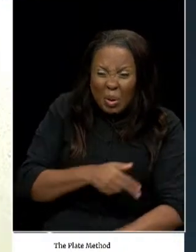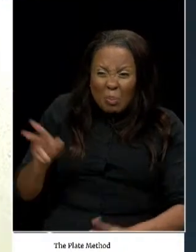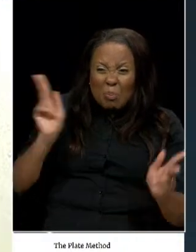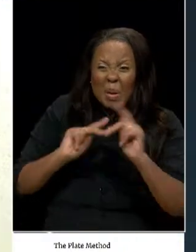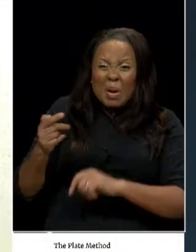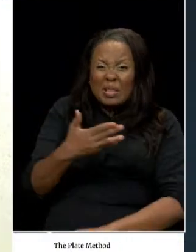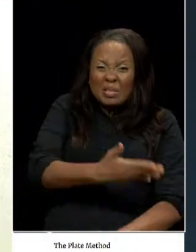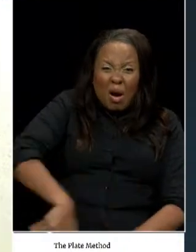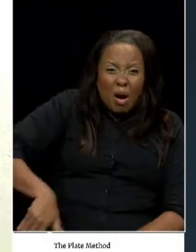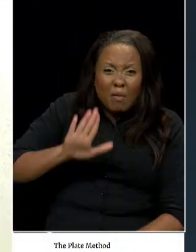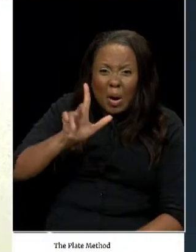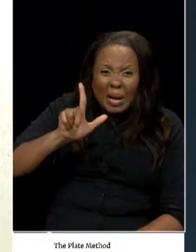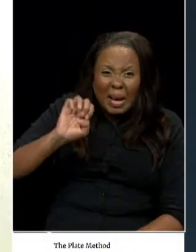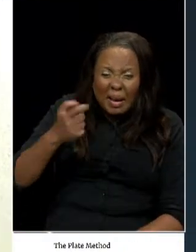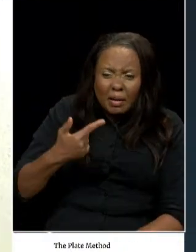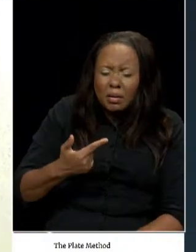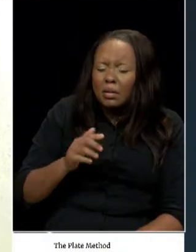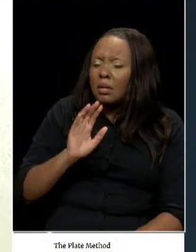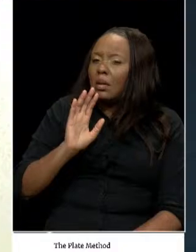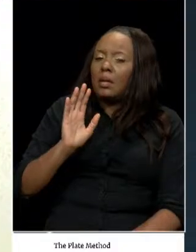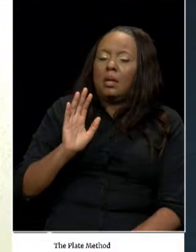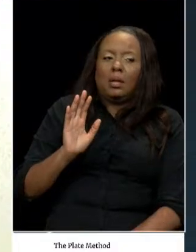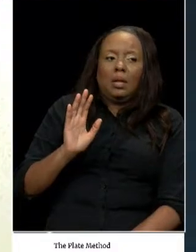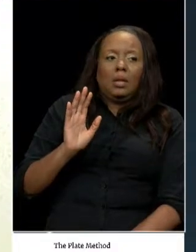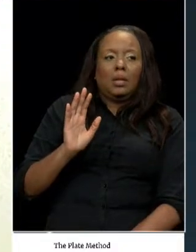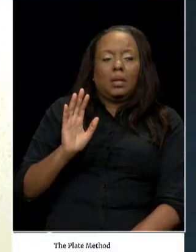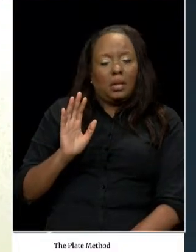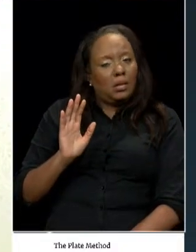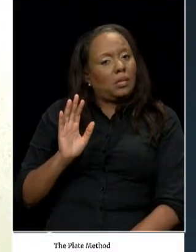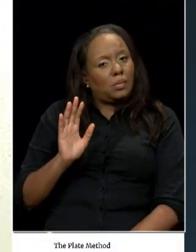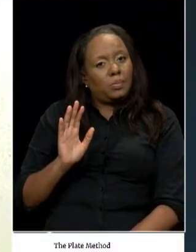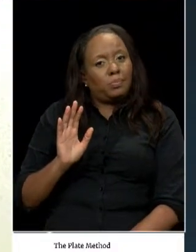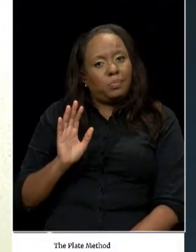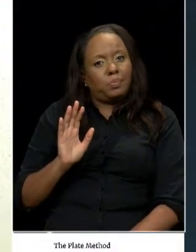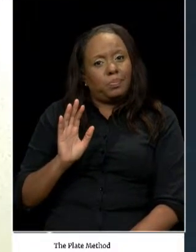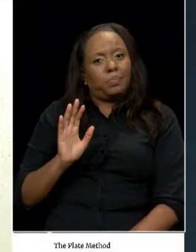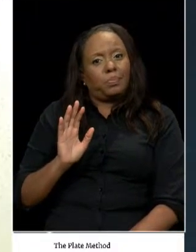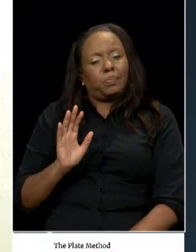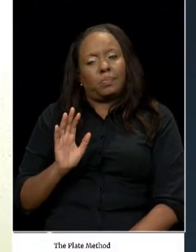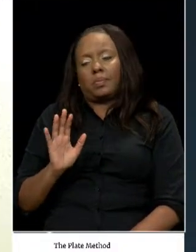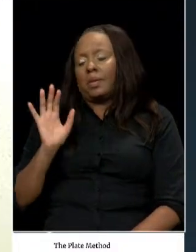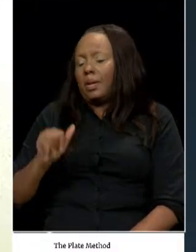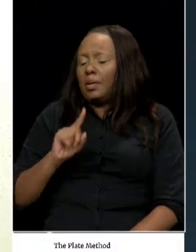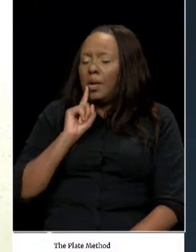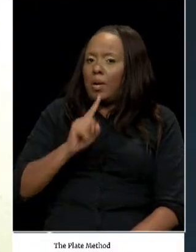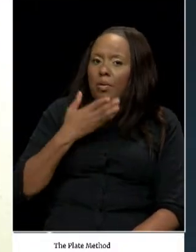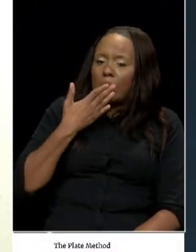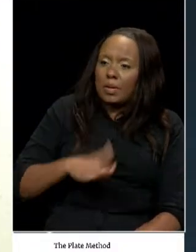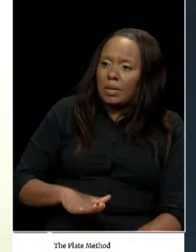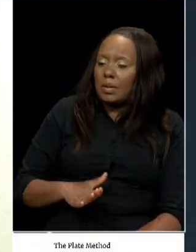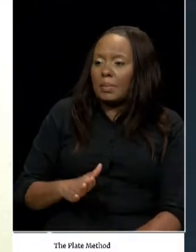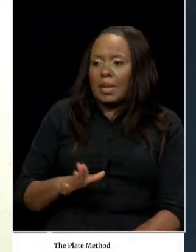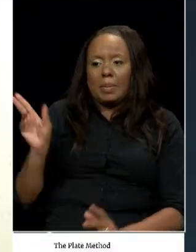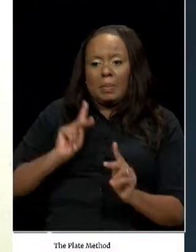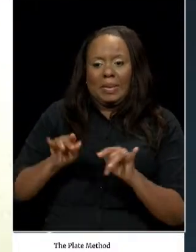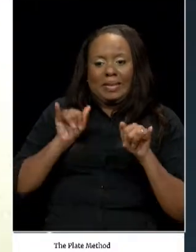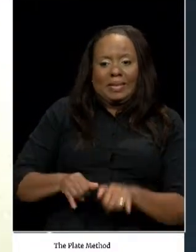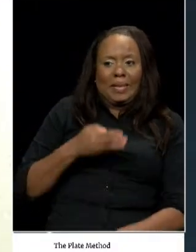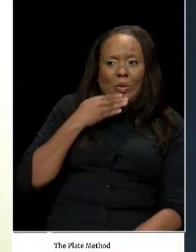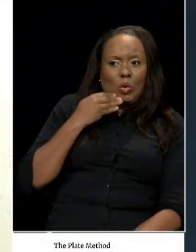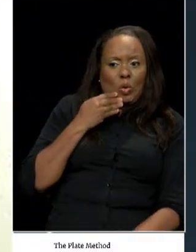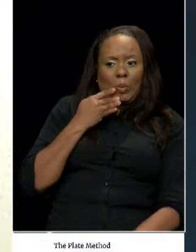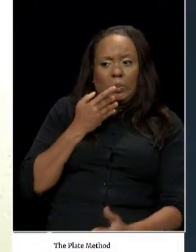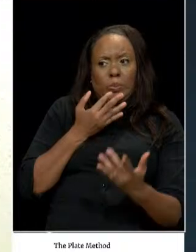don't wish, that serves as a poison, for want of a better term, which